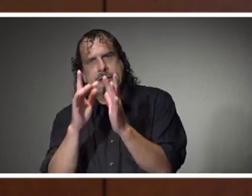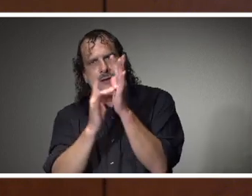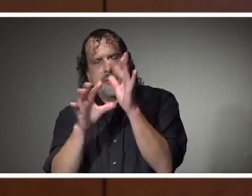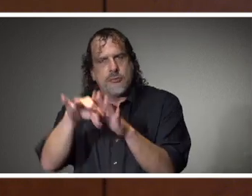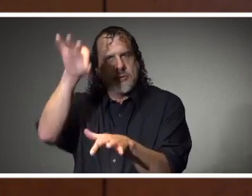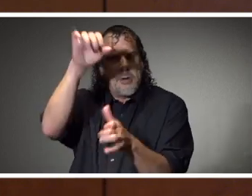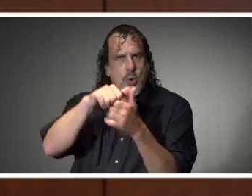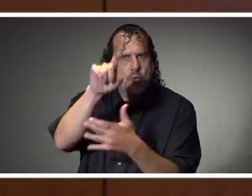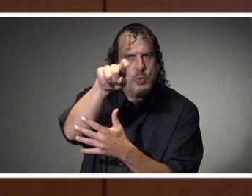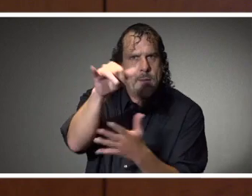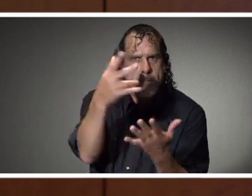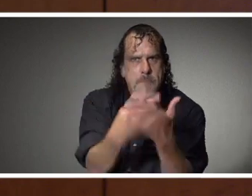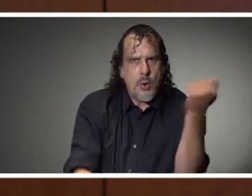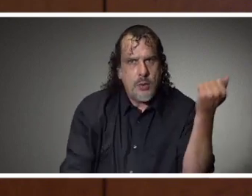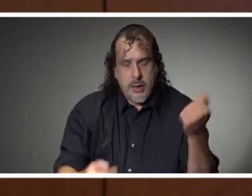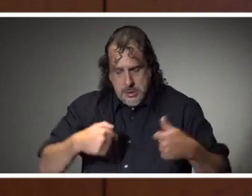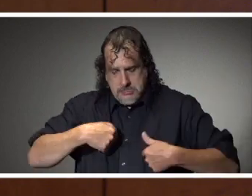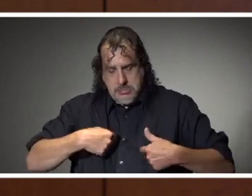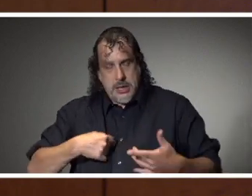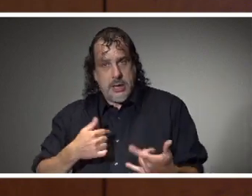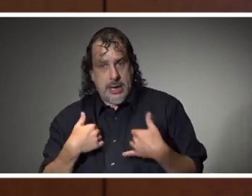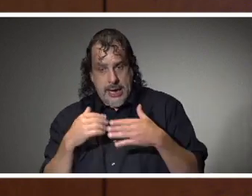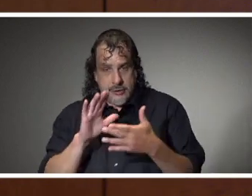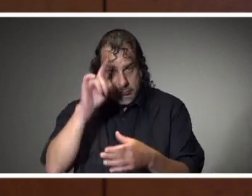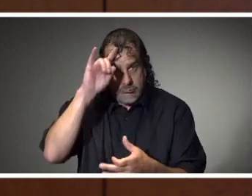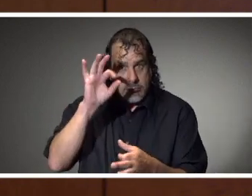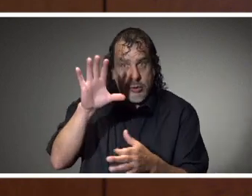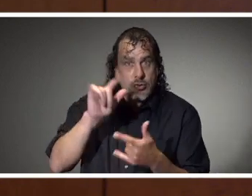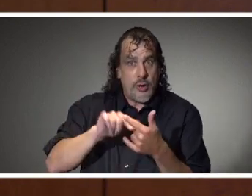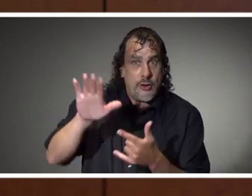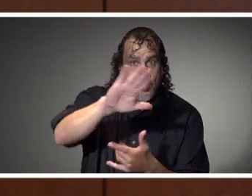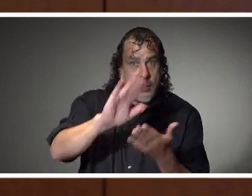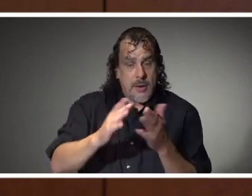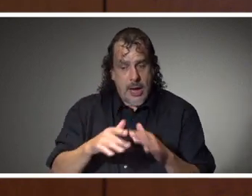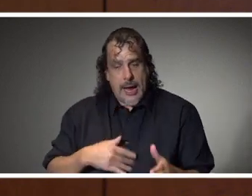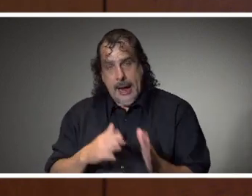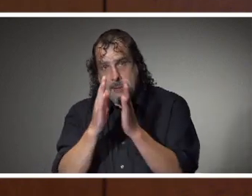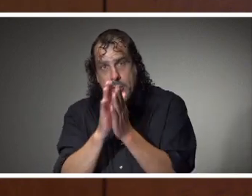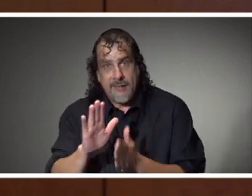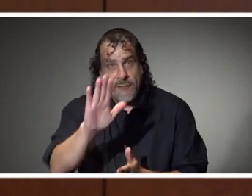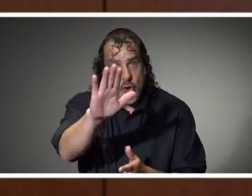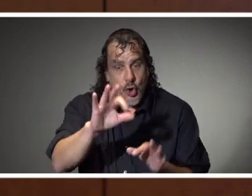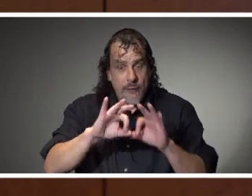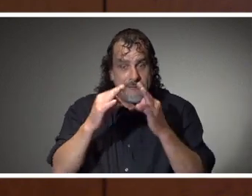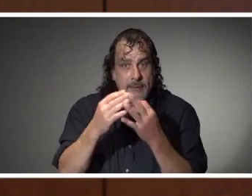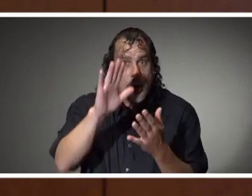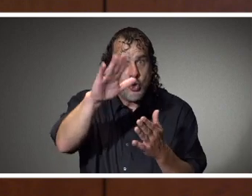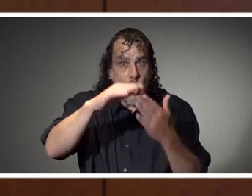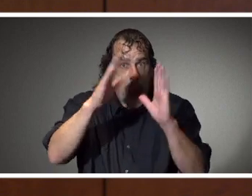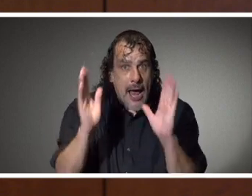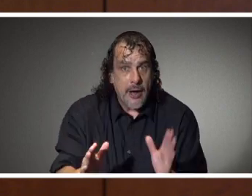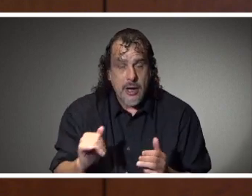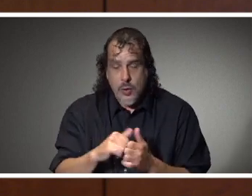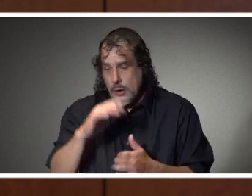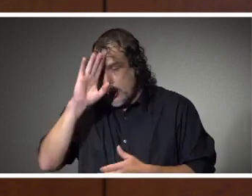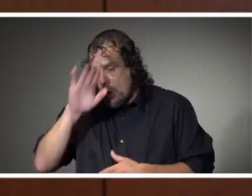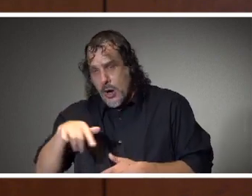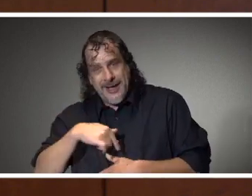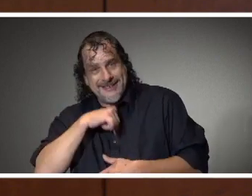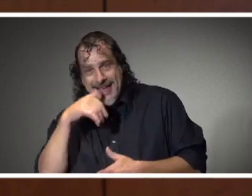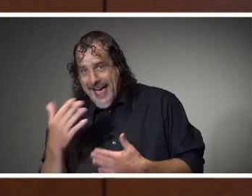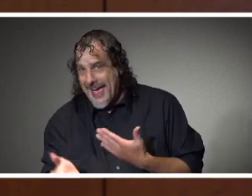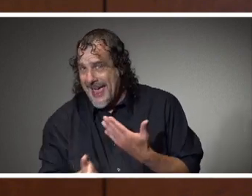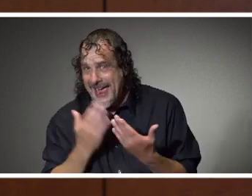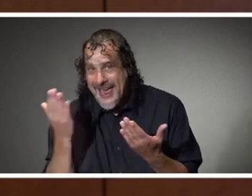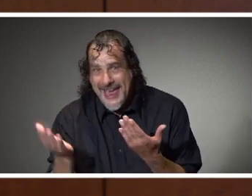in this community, I am praying personally for you and your household and your family at this time. We know that it is not easy, but I want to